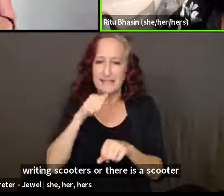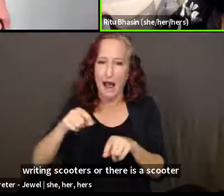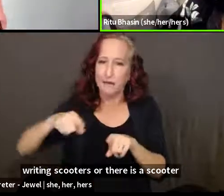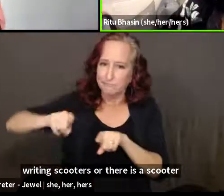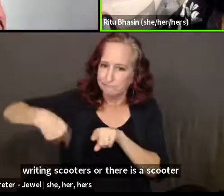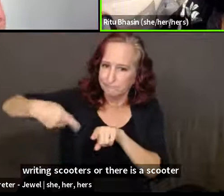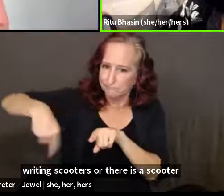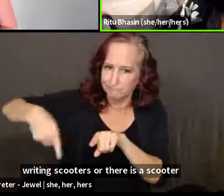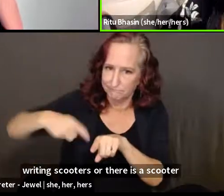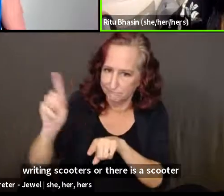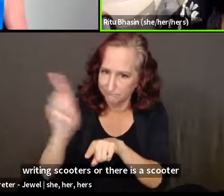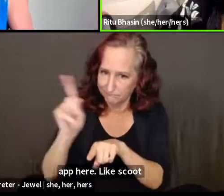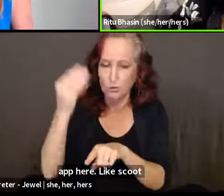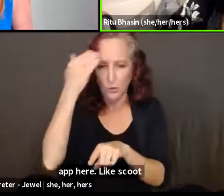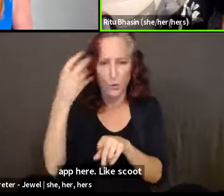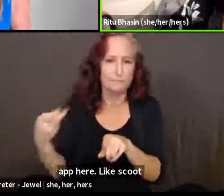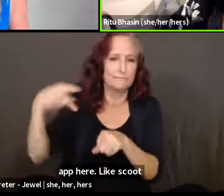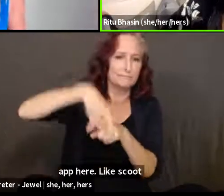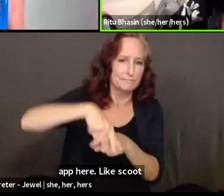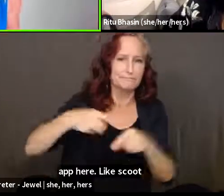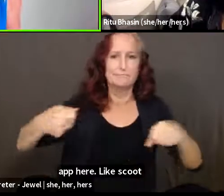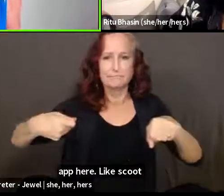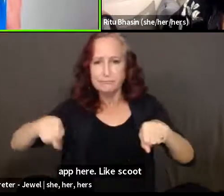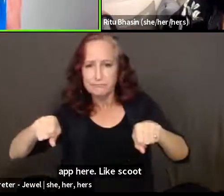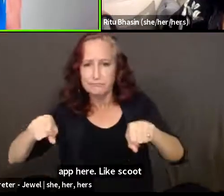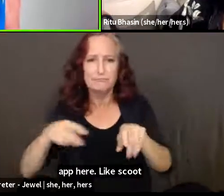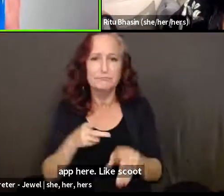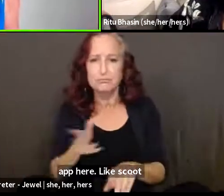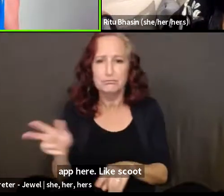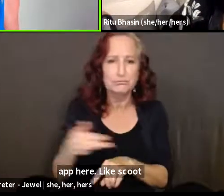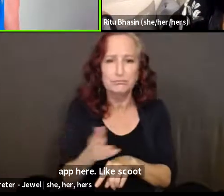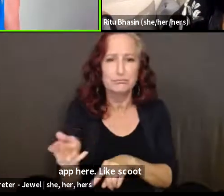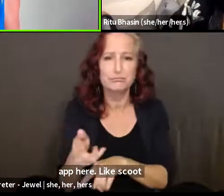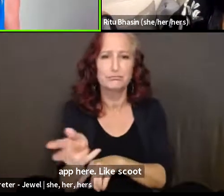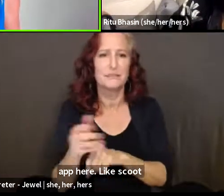right. Y'all know the difference.